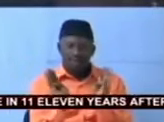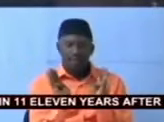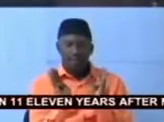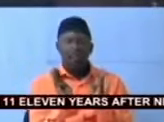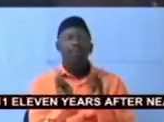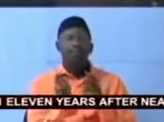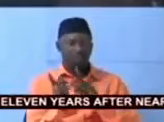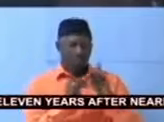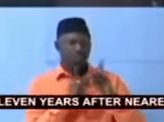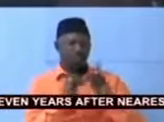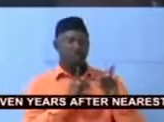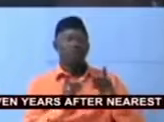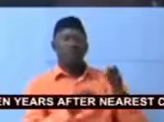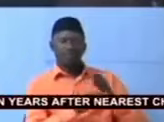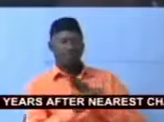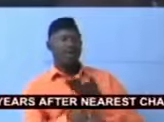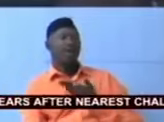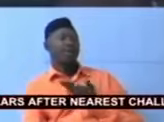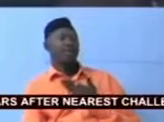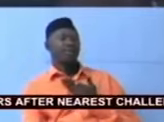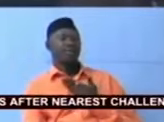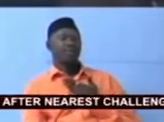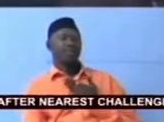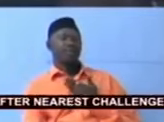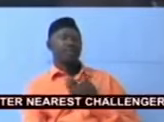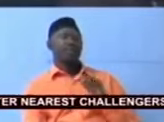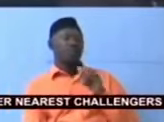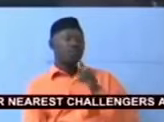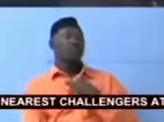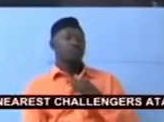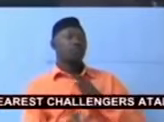discussed, which was very natural in a criminal